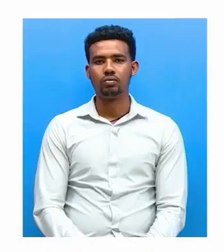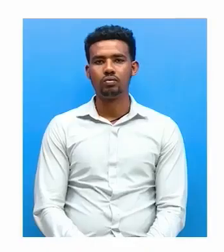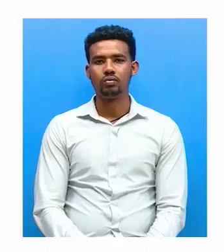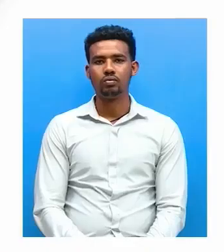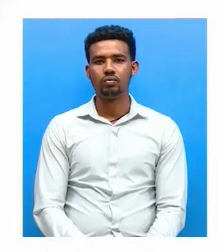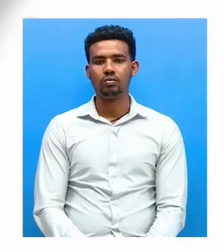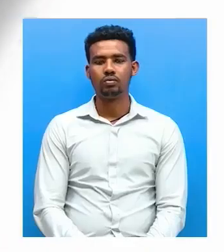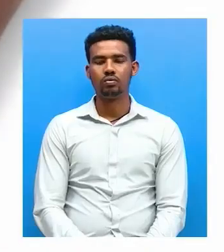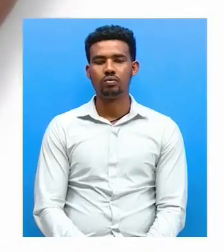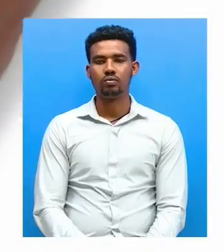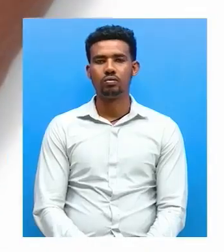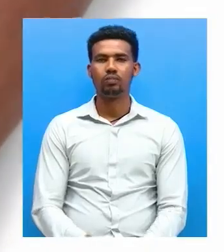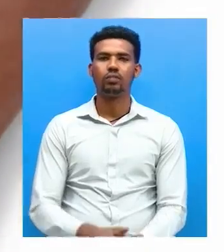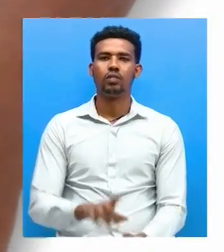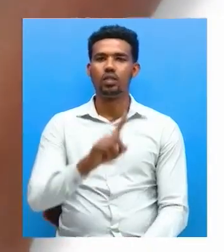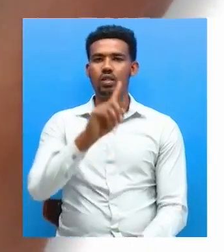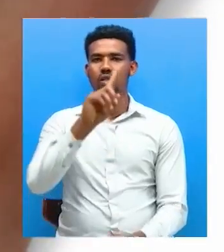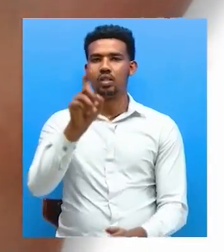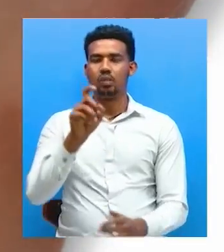That